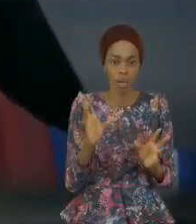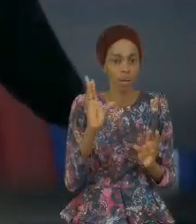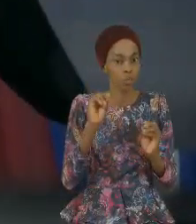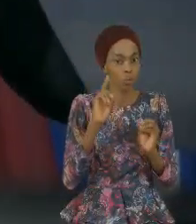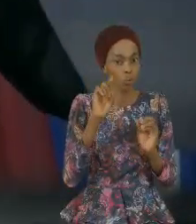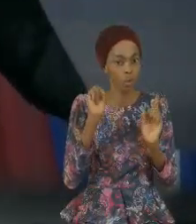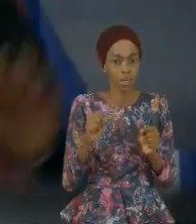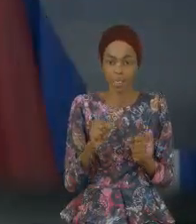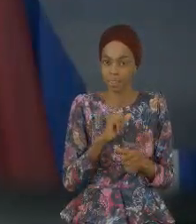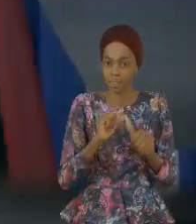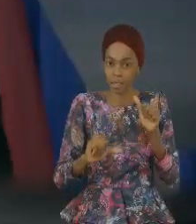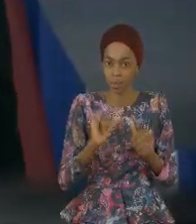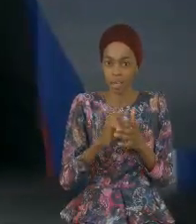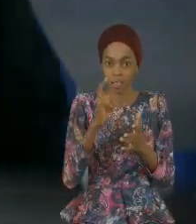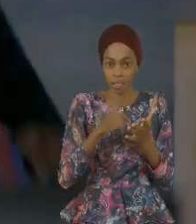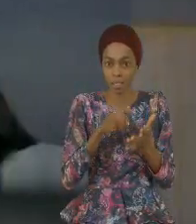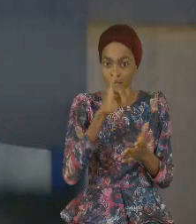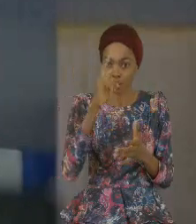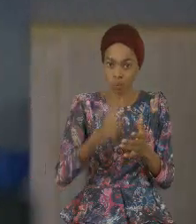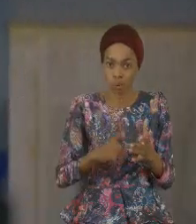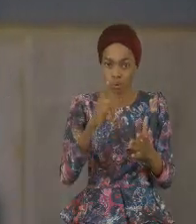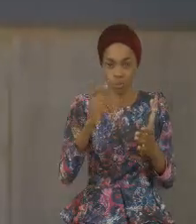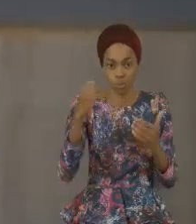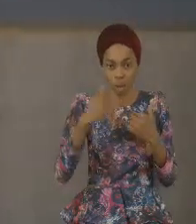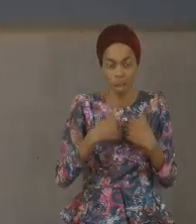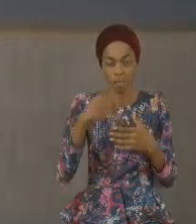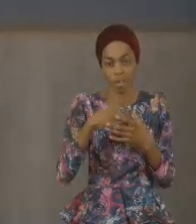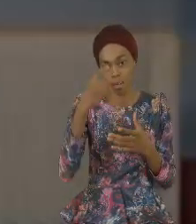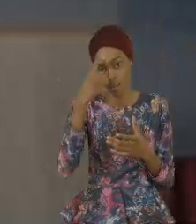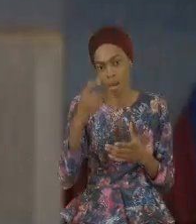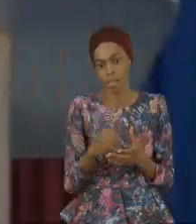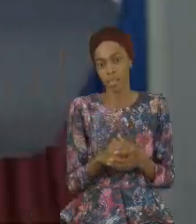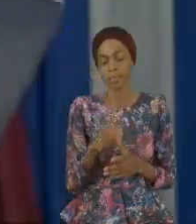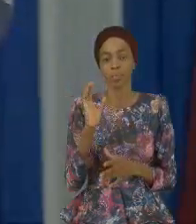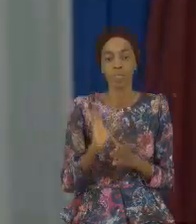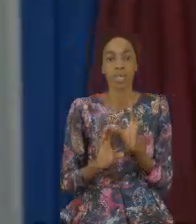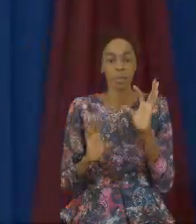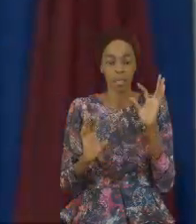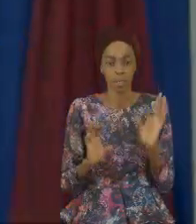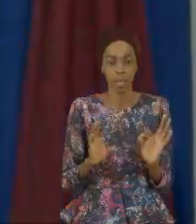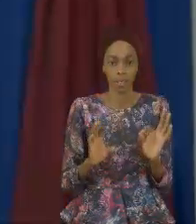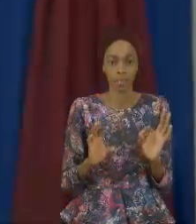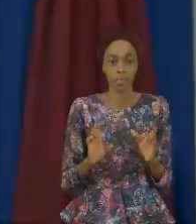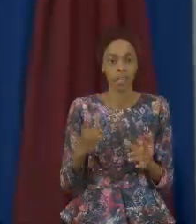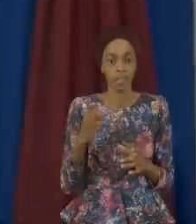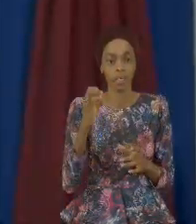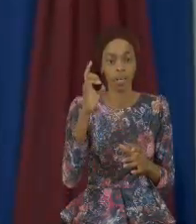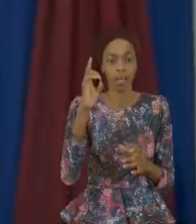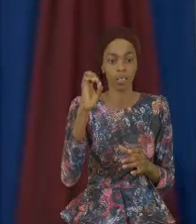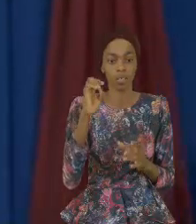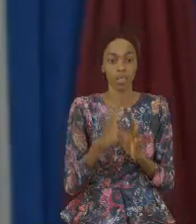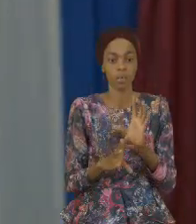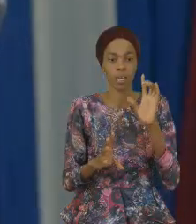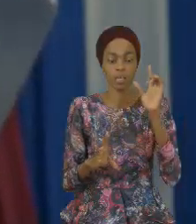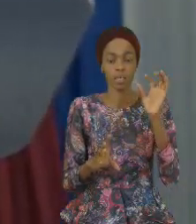that this is what you have in mind. Look at chapter 9, and we're looking at verse 1. In